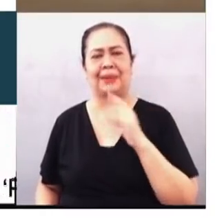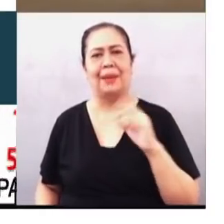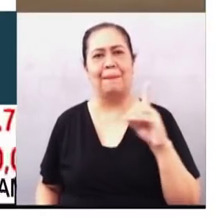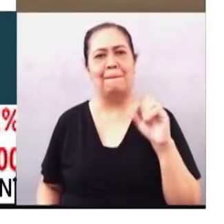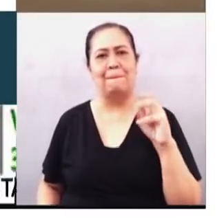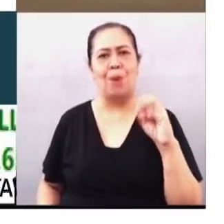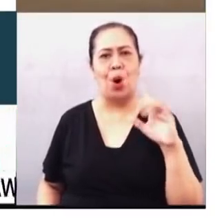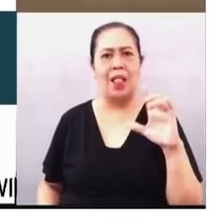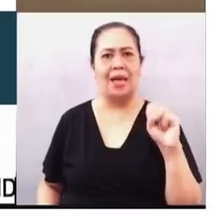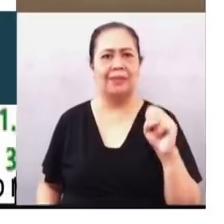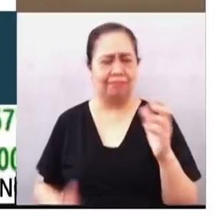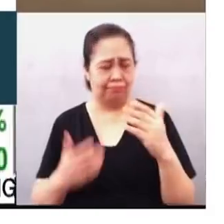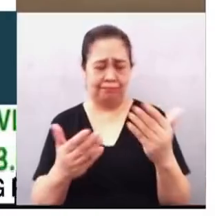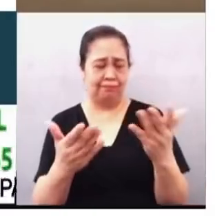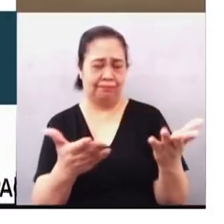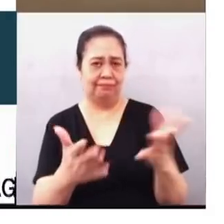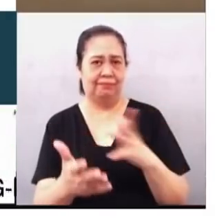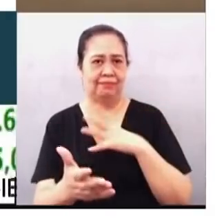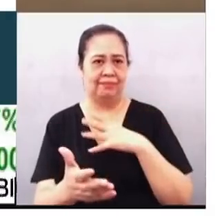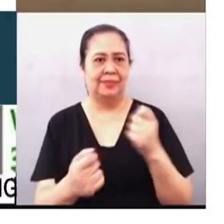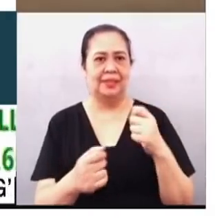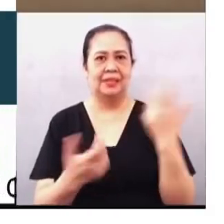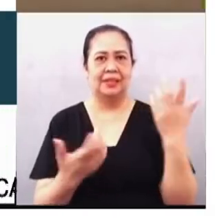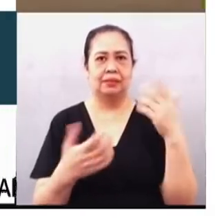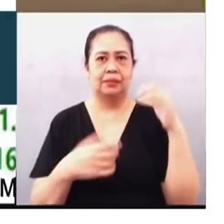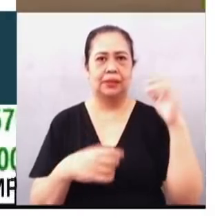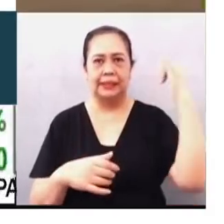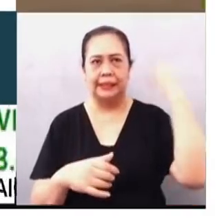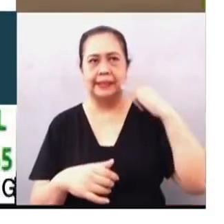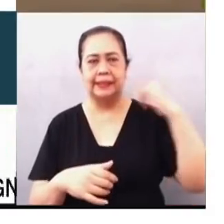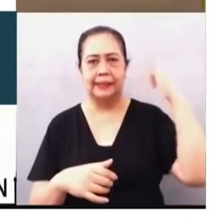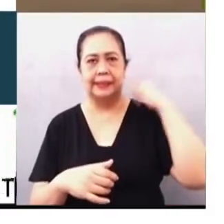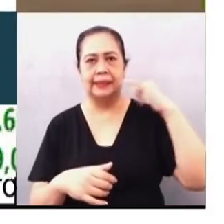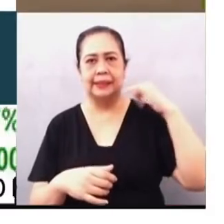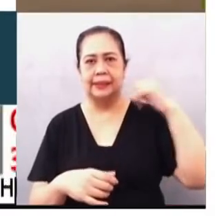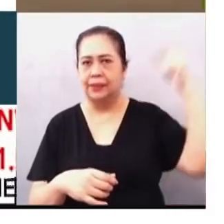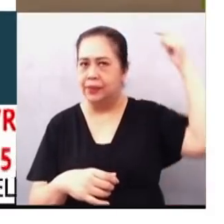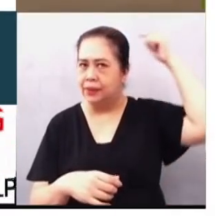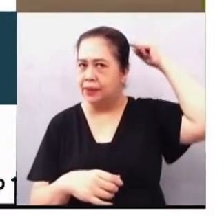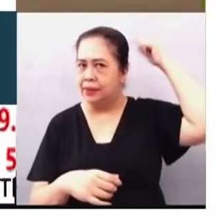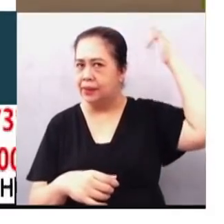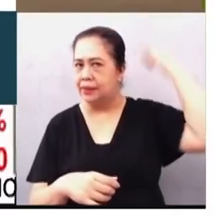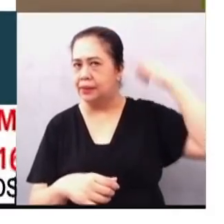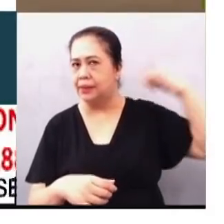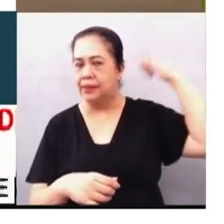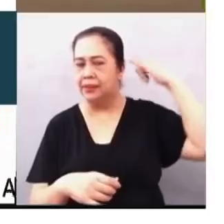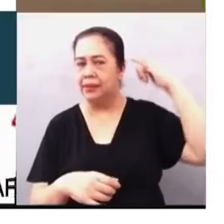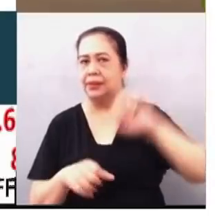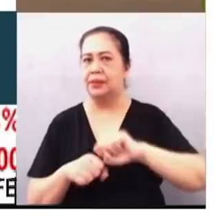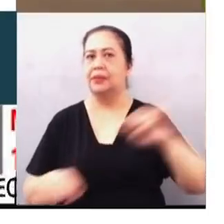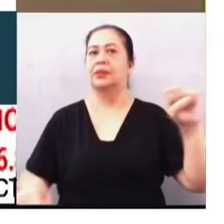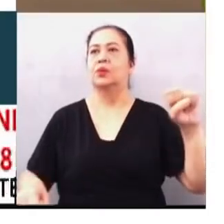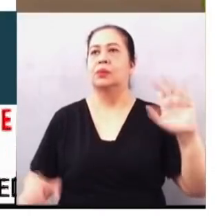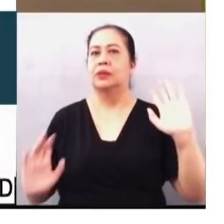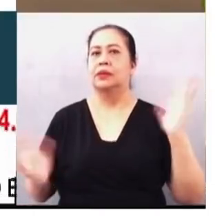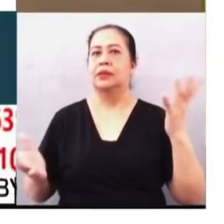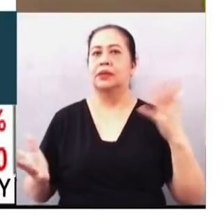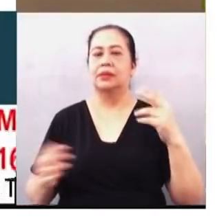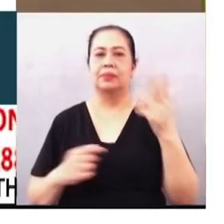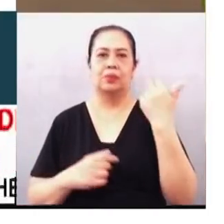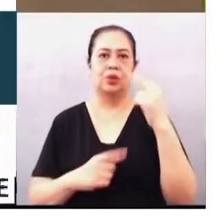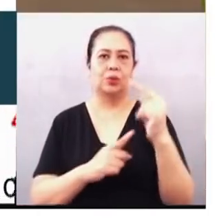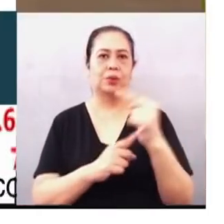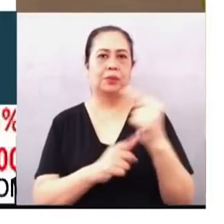of Damocles is hanging behind your head. Dahil dyan sa November